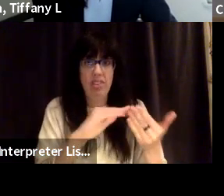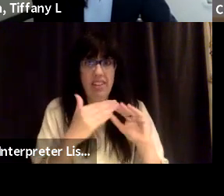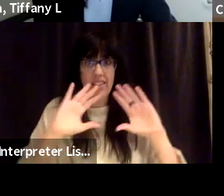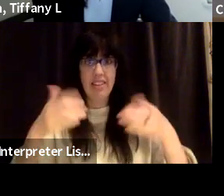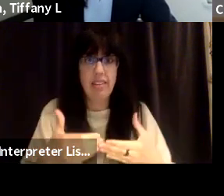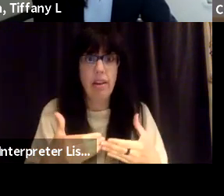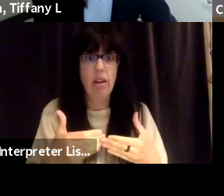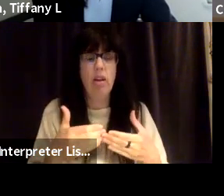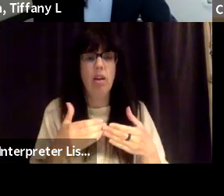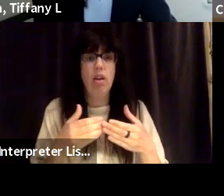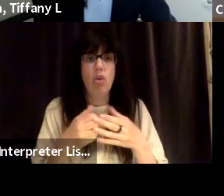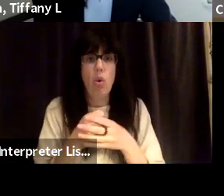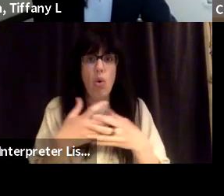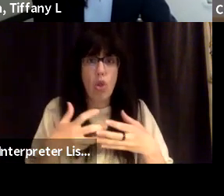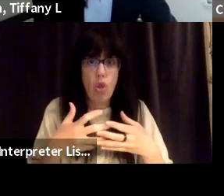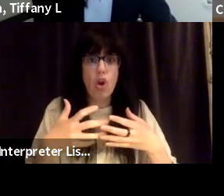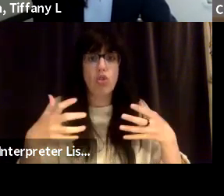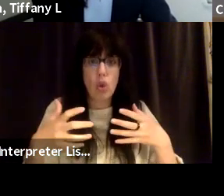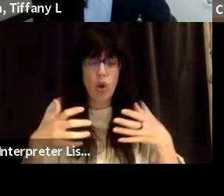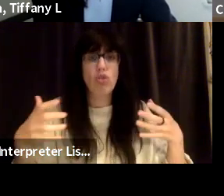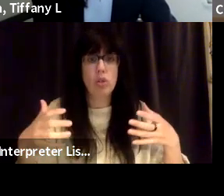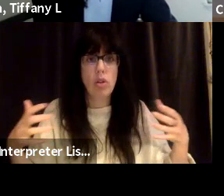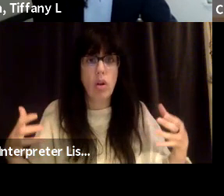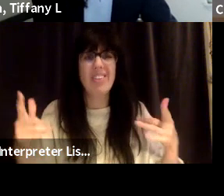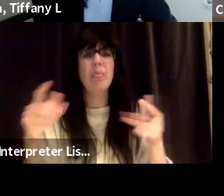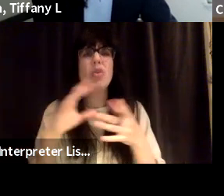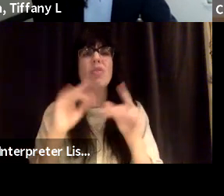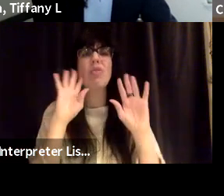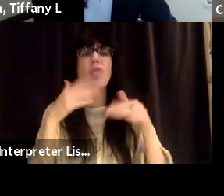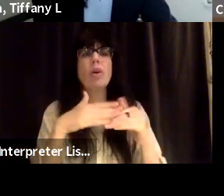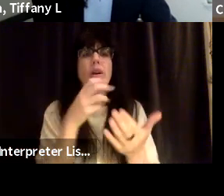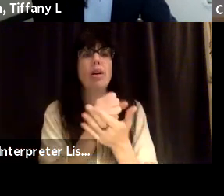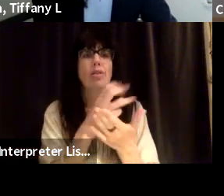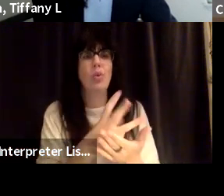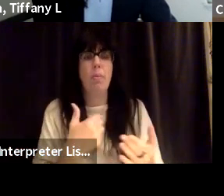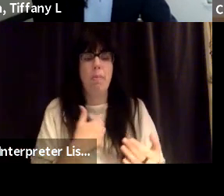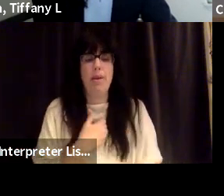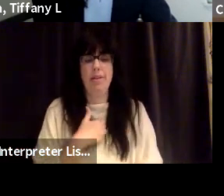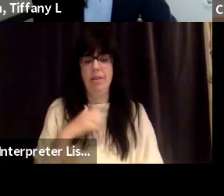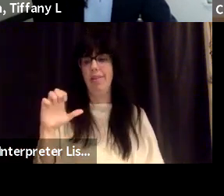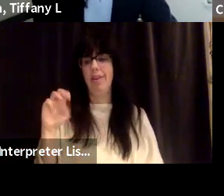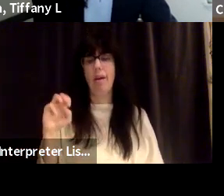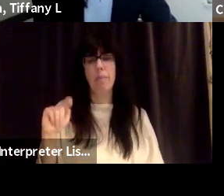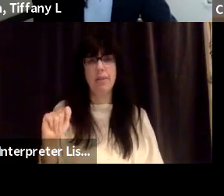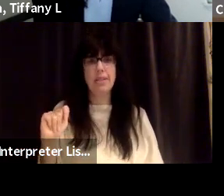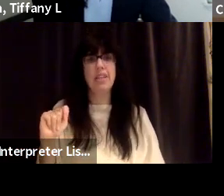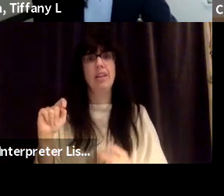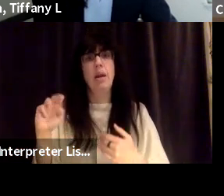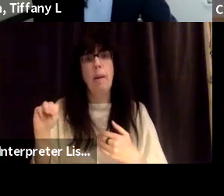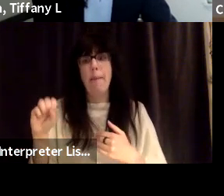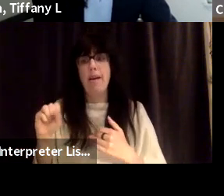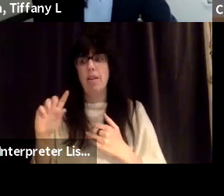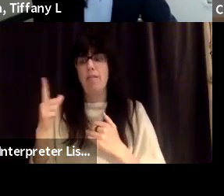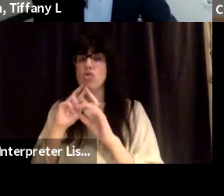larger in their budget. You talk about the social workers. I'm an EMT, EMS first responder. If I don't have